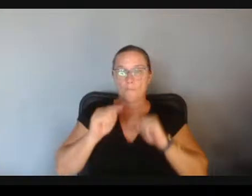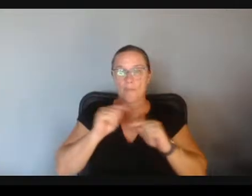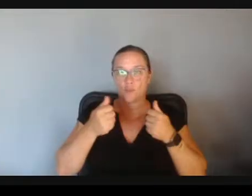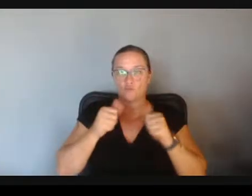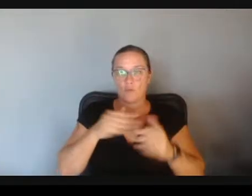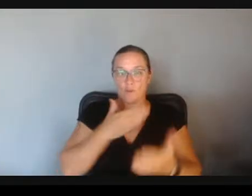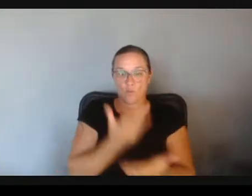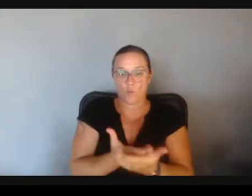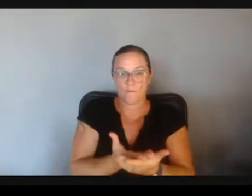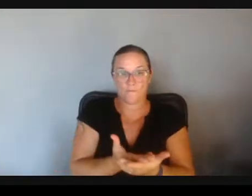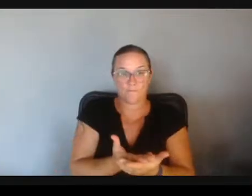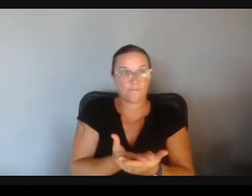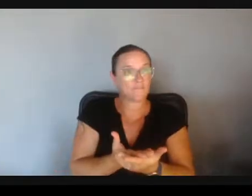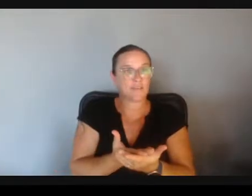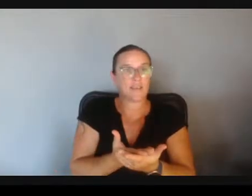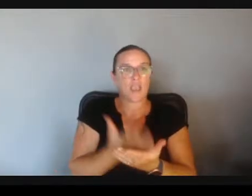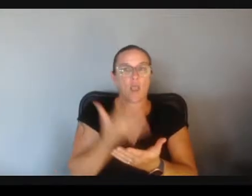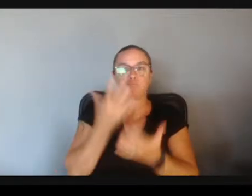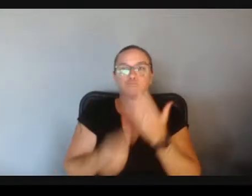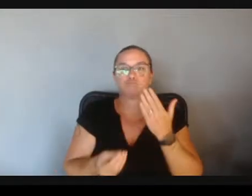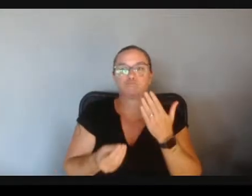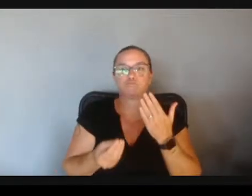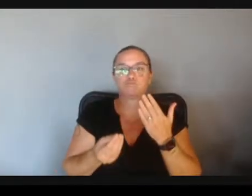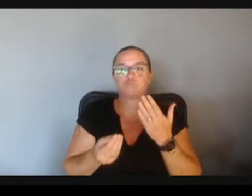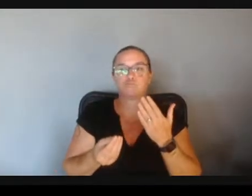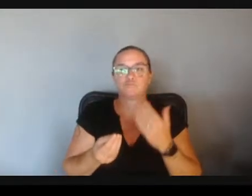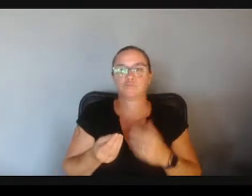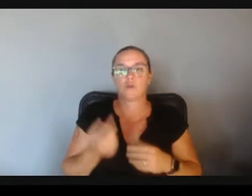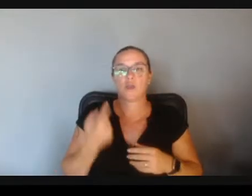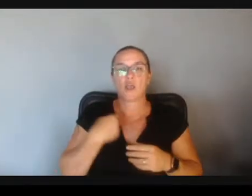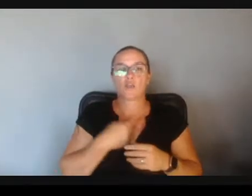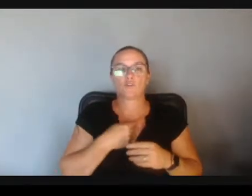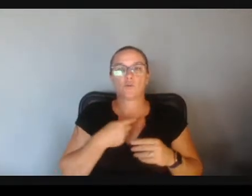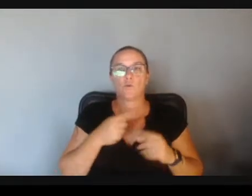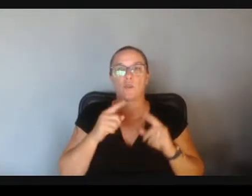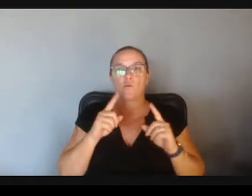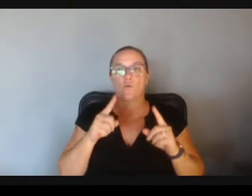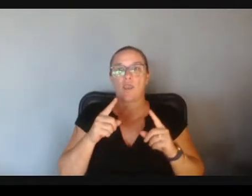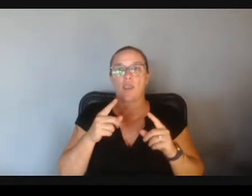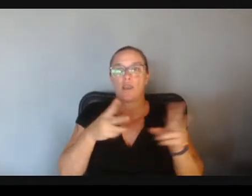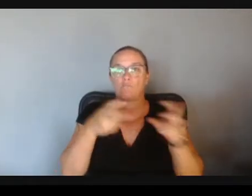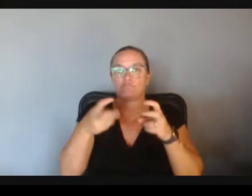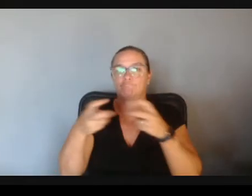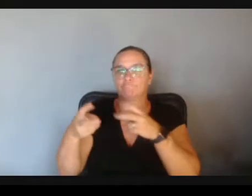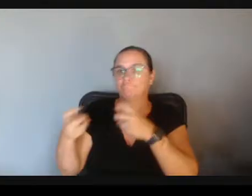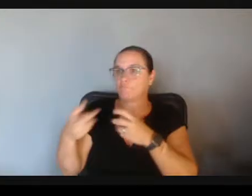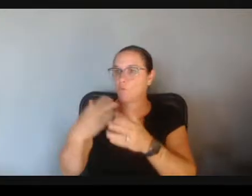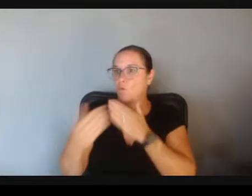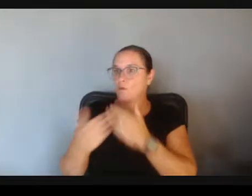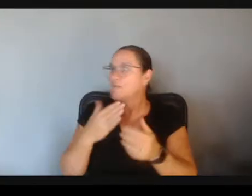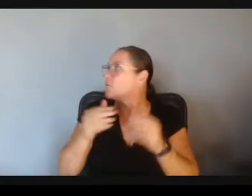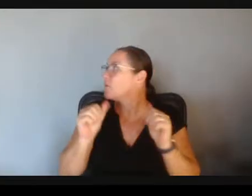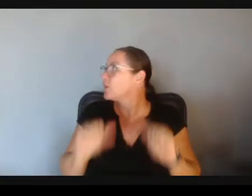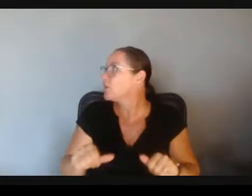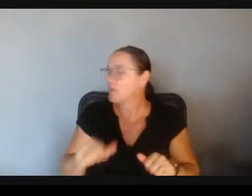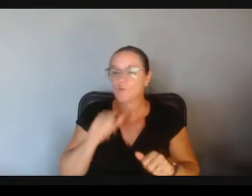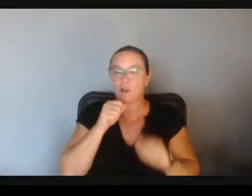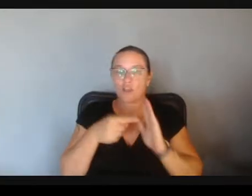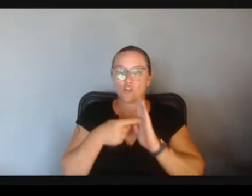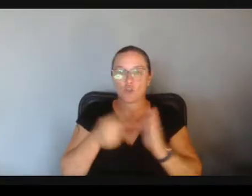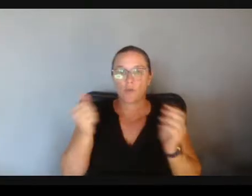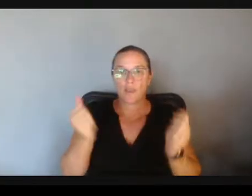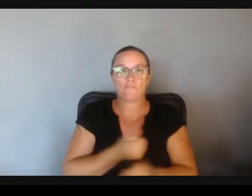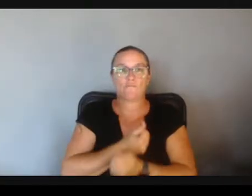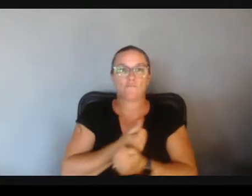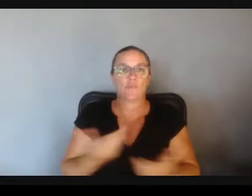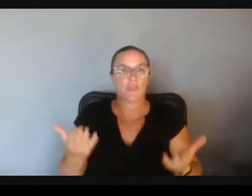it, and it's gone. So we went and captured as much of the stuff that we were able to. We're not going to show everything that's out